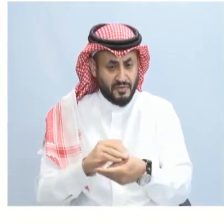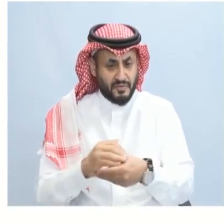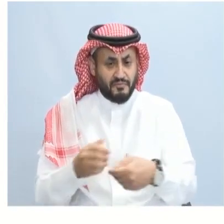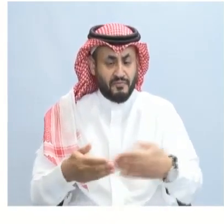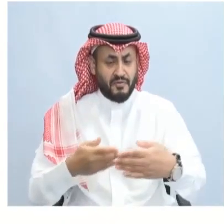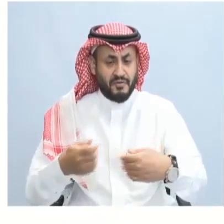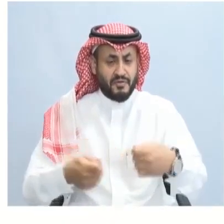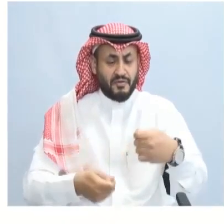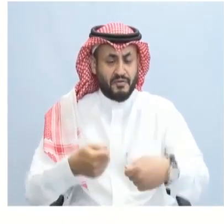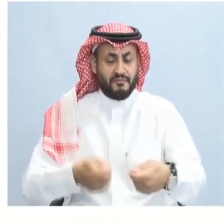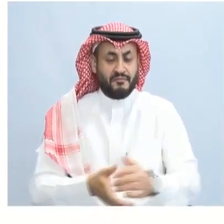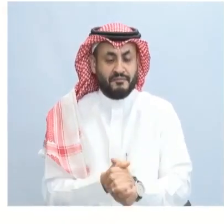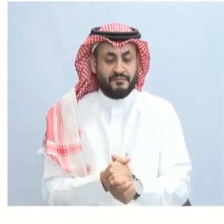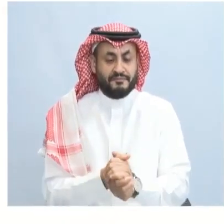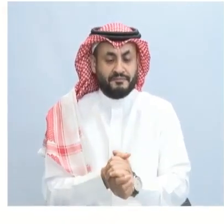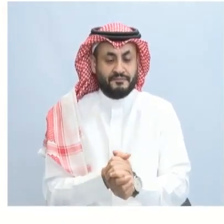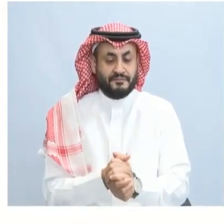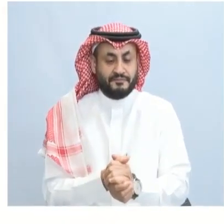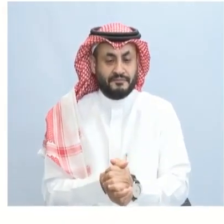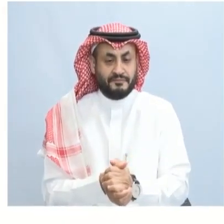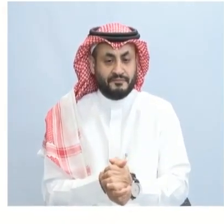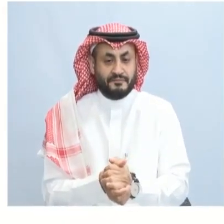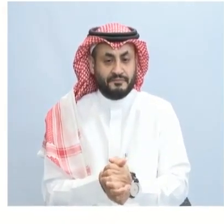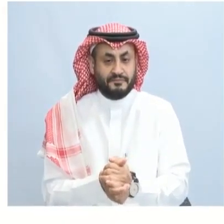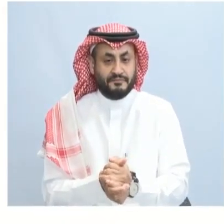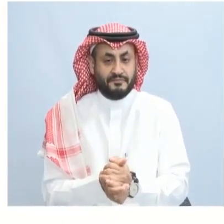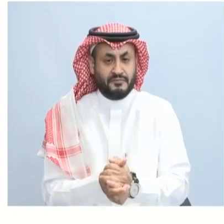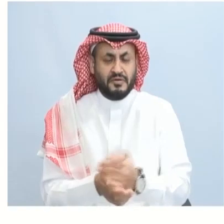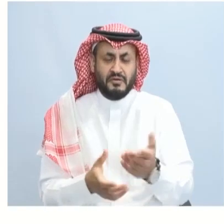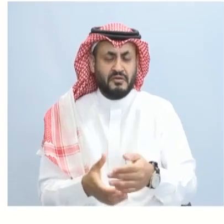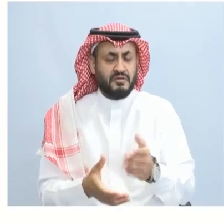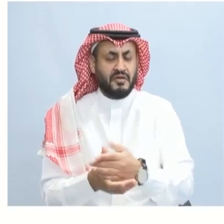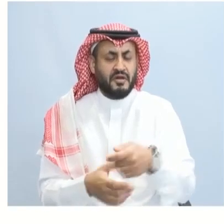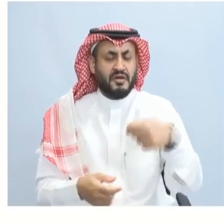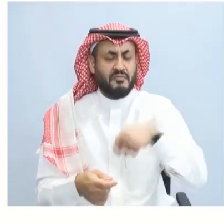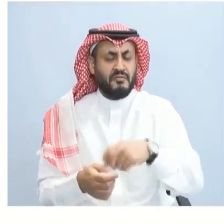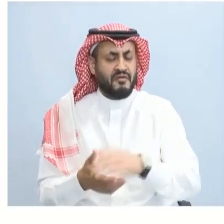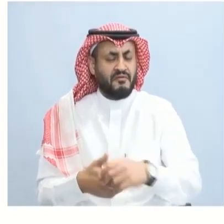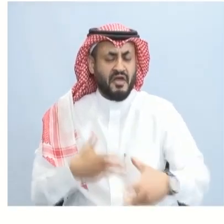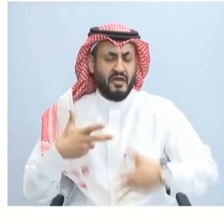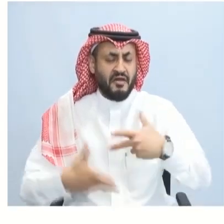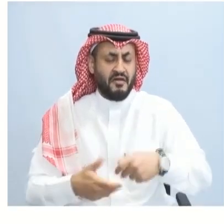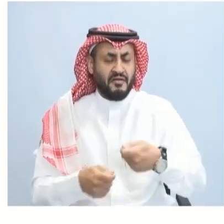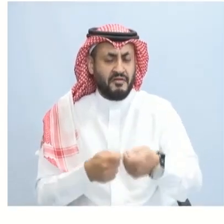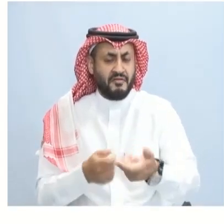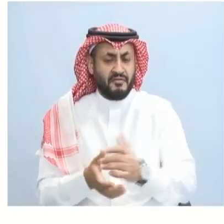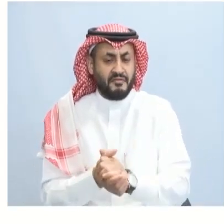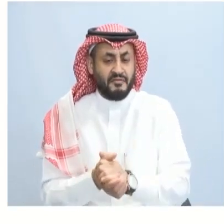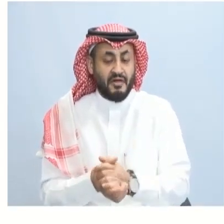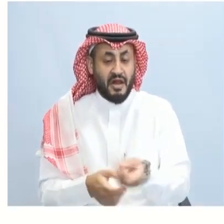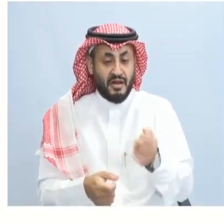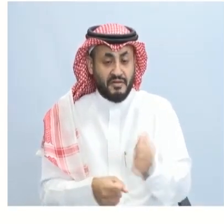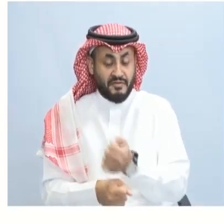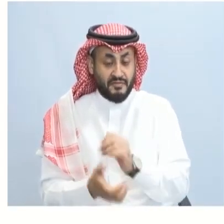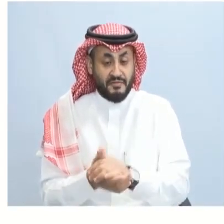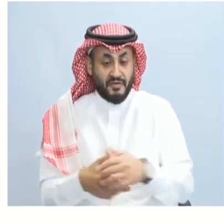until you need it. Right. But then again, what's the point of having money if you're not enjoying it? Maybe I should do something